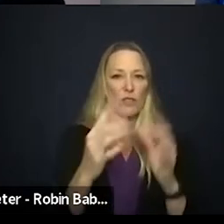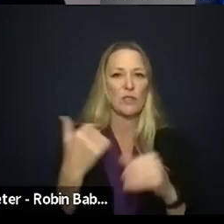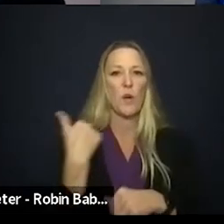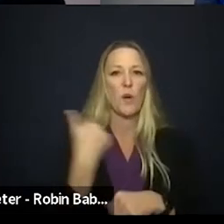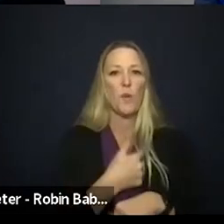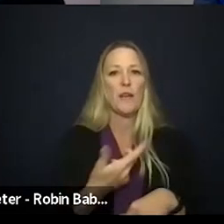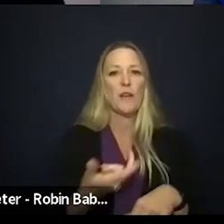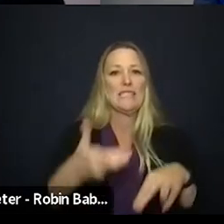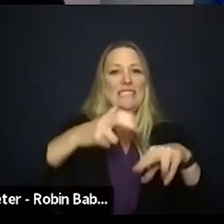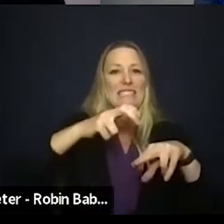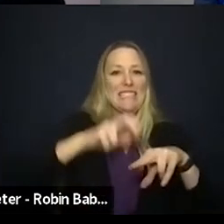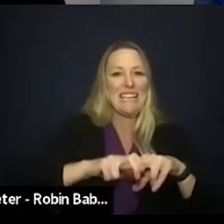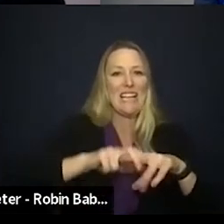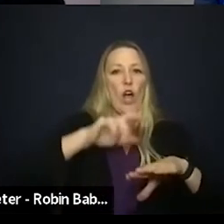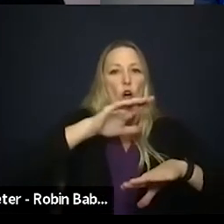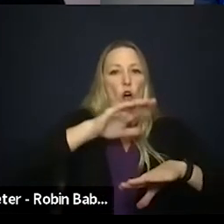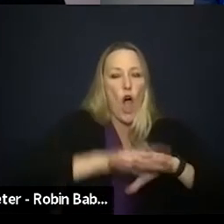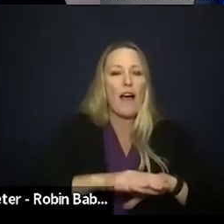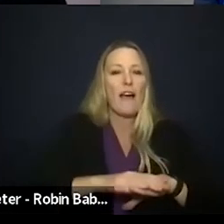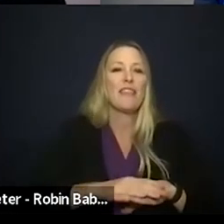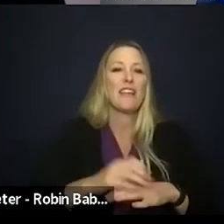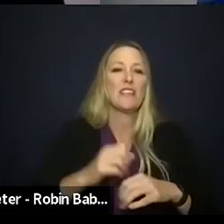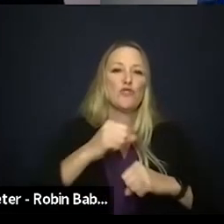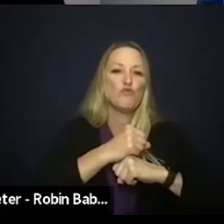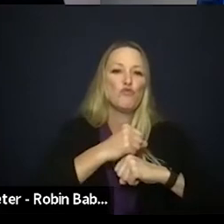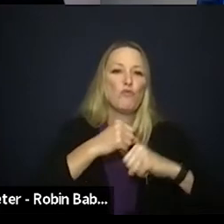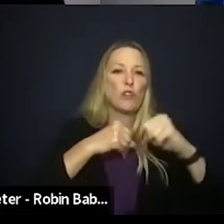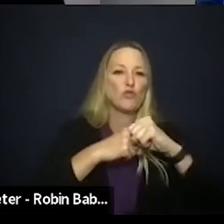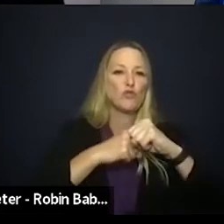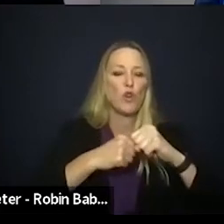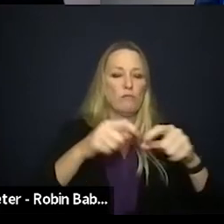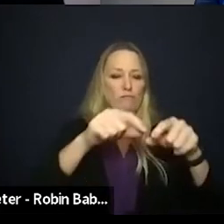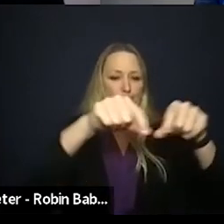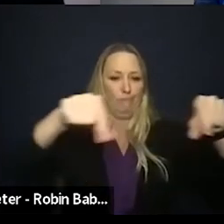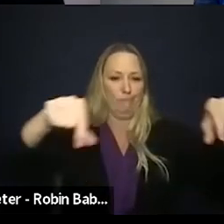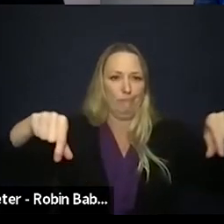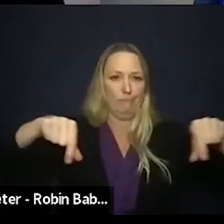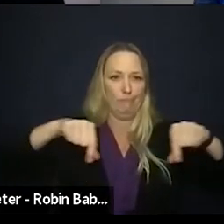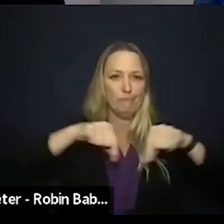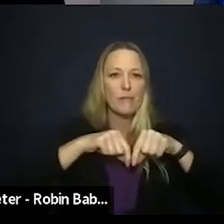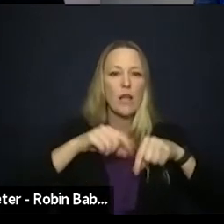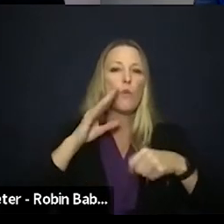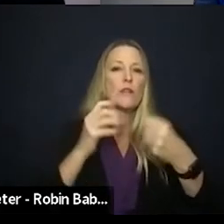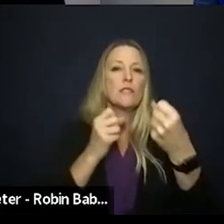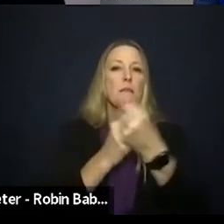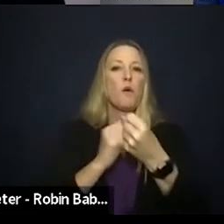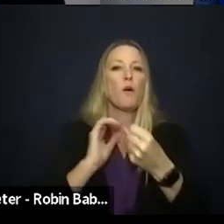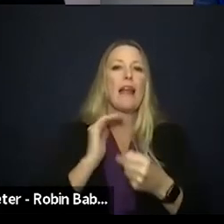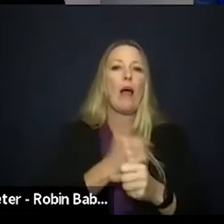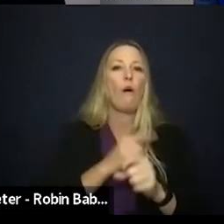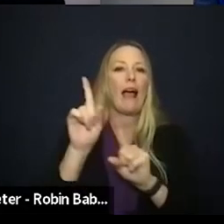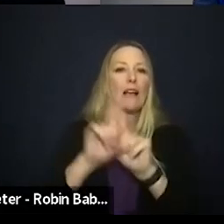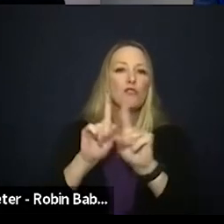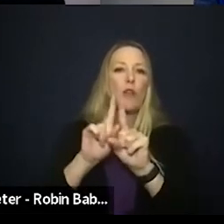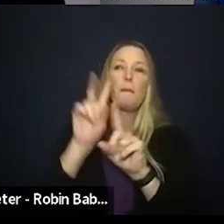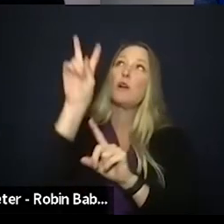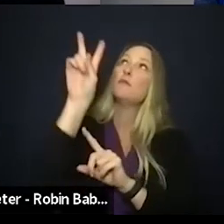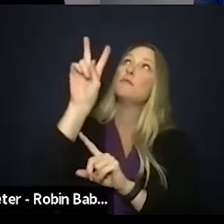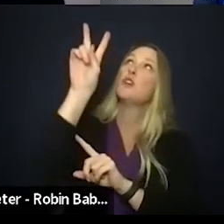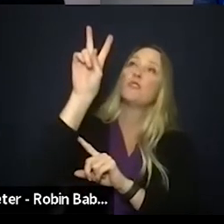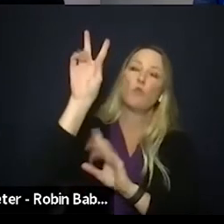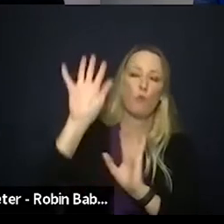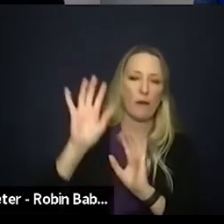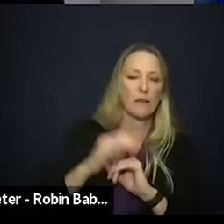structural ring steel ring the structural steel ring that's gonna support the astronomical observatory that is going to be on the roof and so